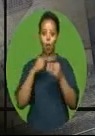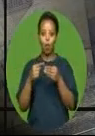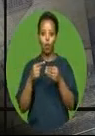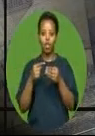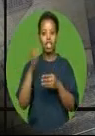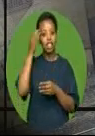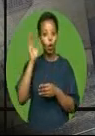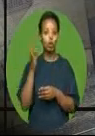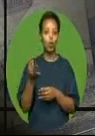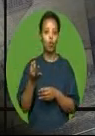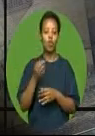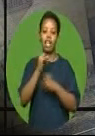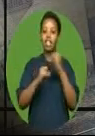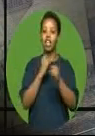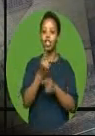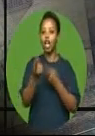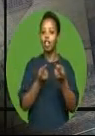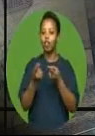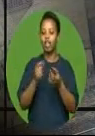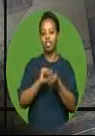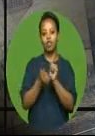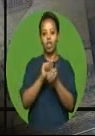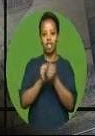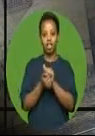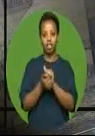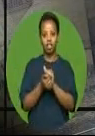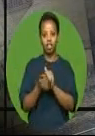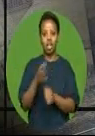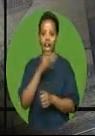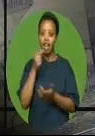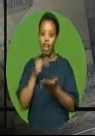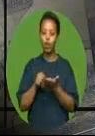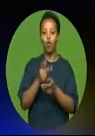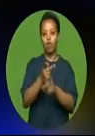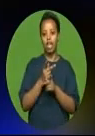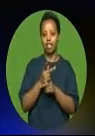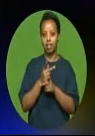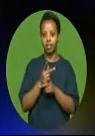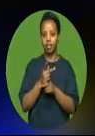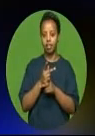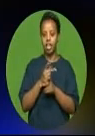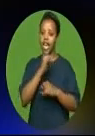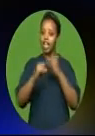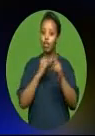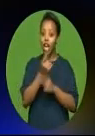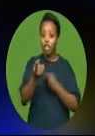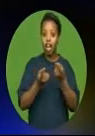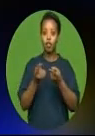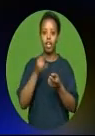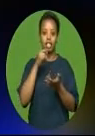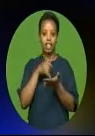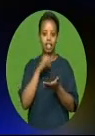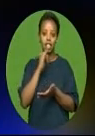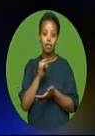the concept of international trade transaction and letter of credit. International trade is